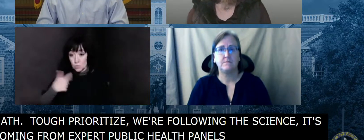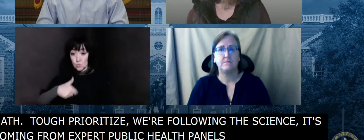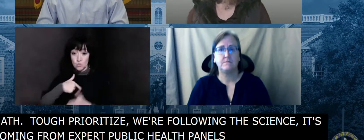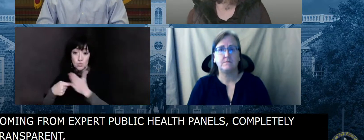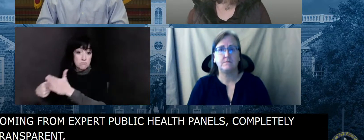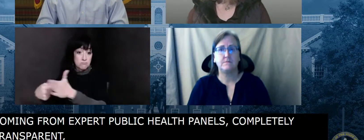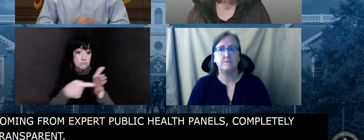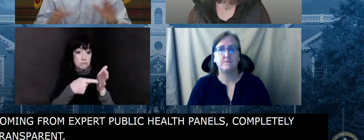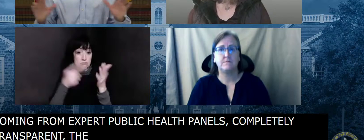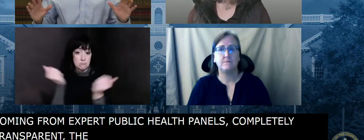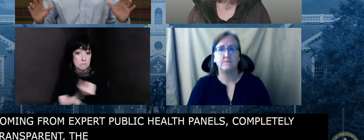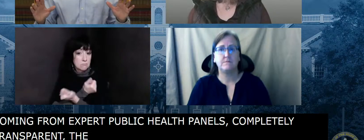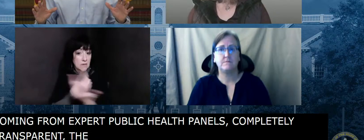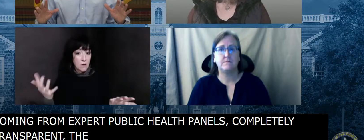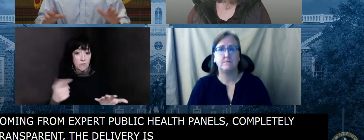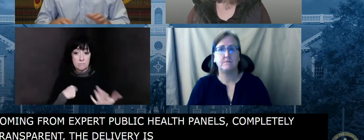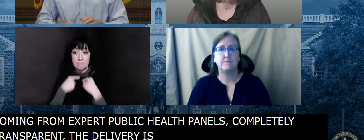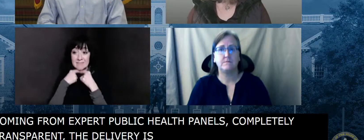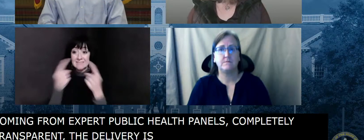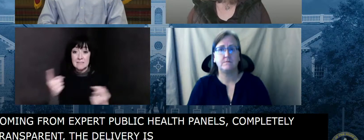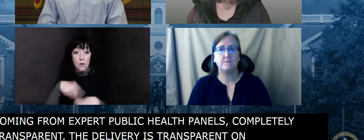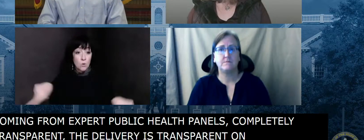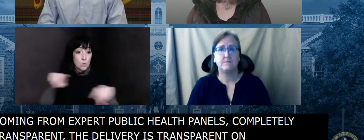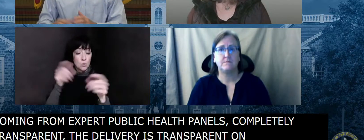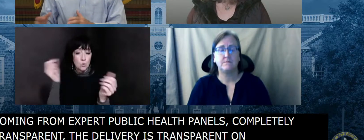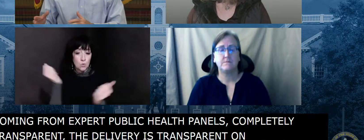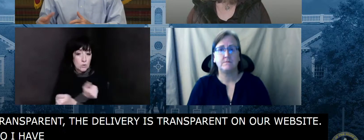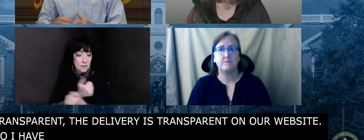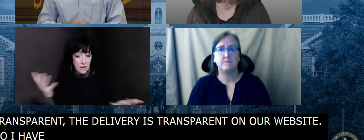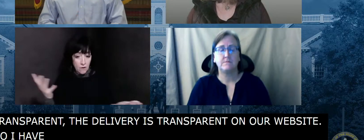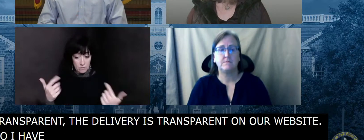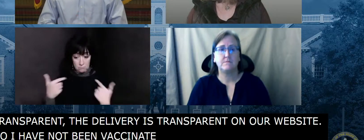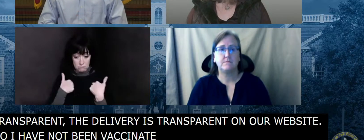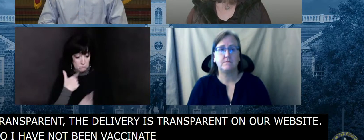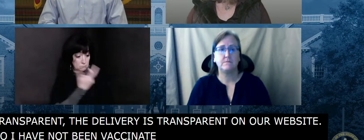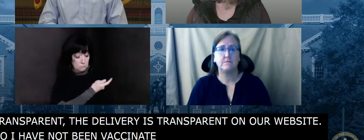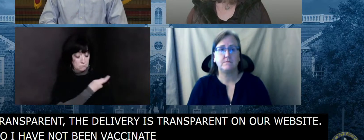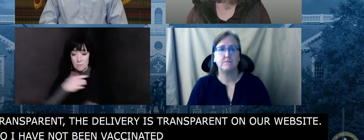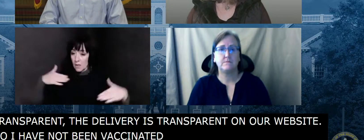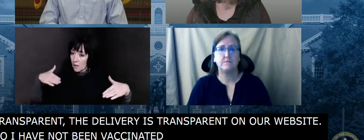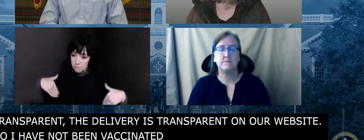our website. No, I have not been vaccinated yet. My number hasn't come up.